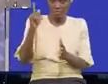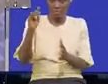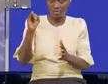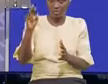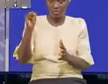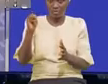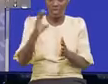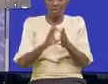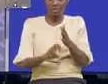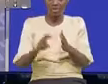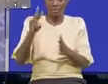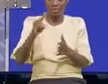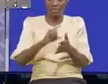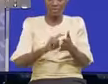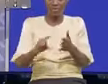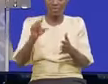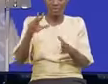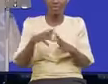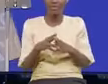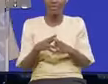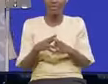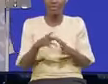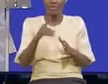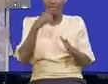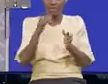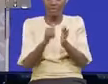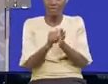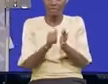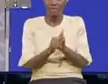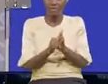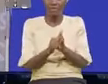Timote ogban to ta ve kukwito lia.